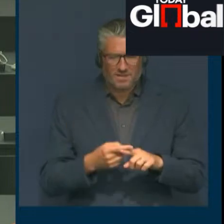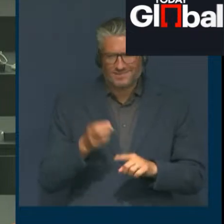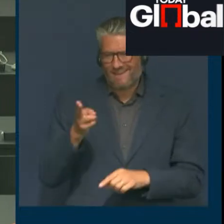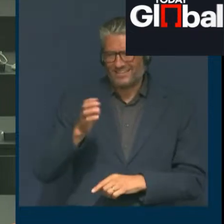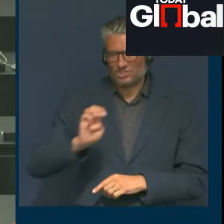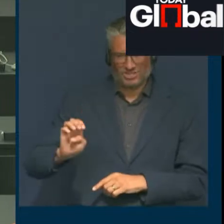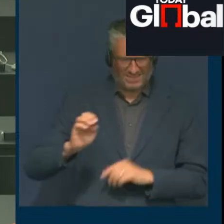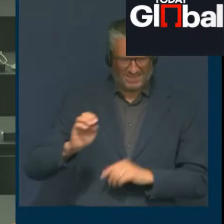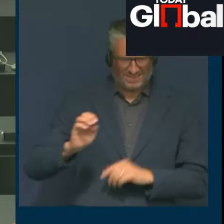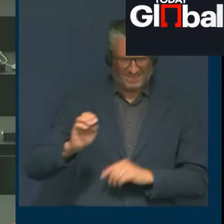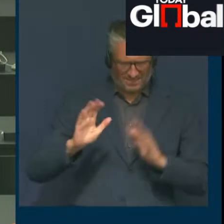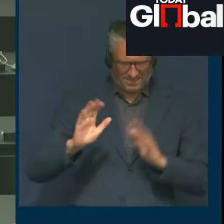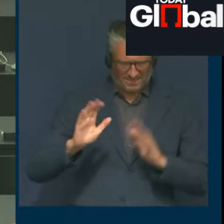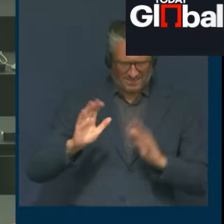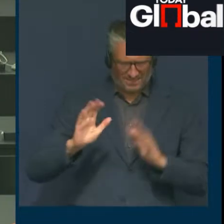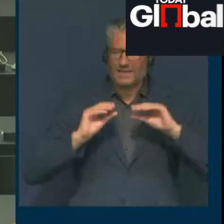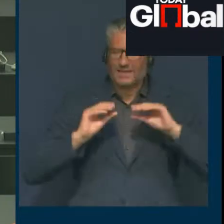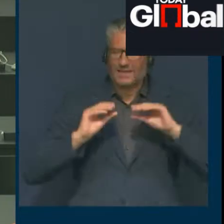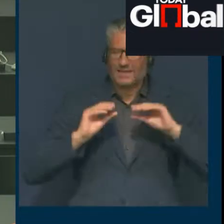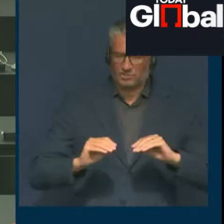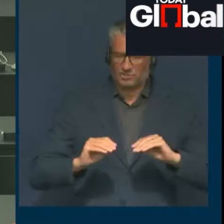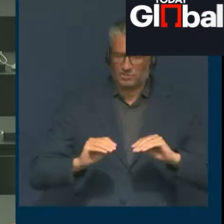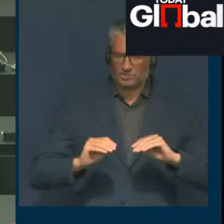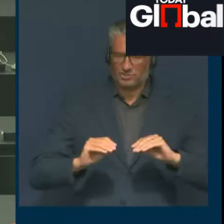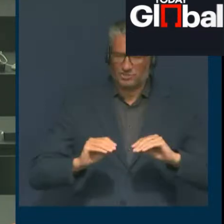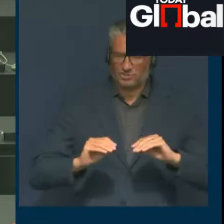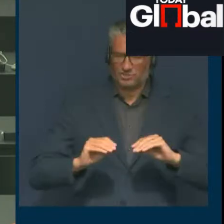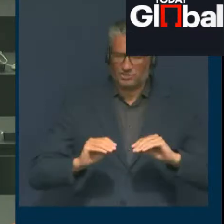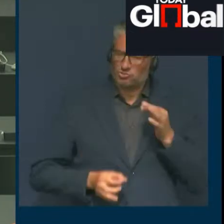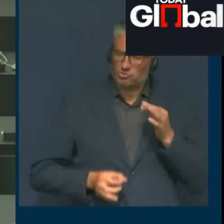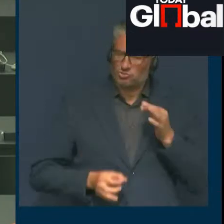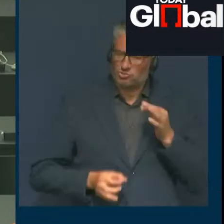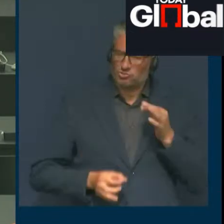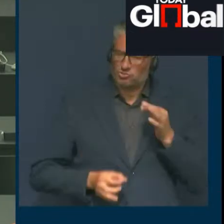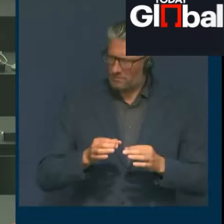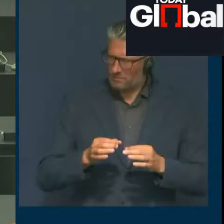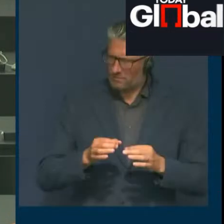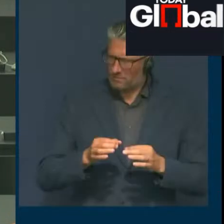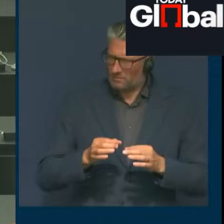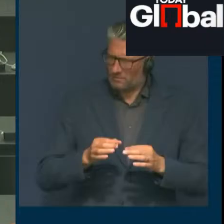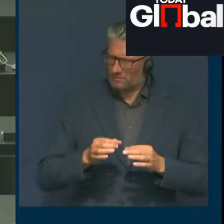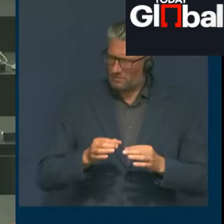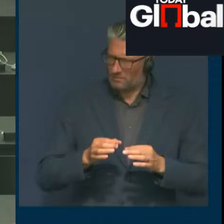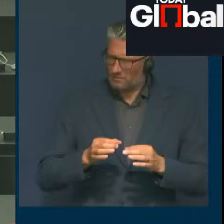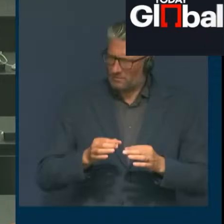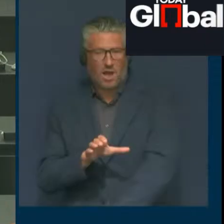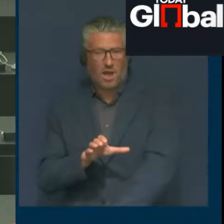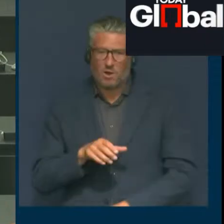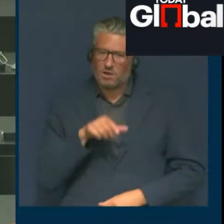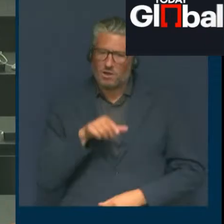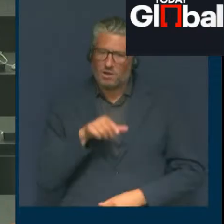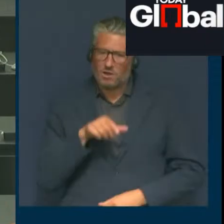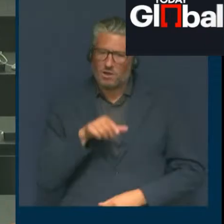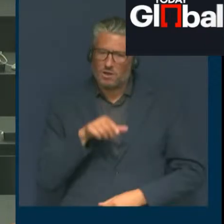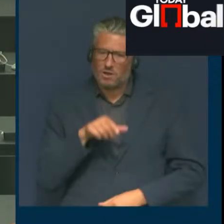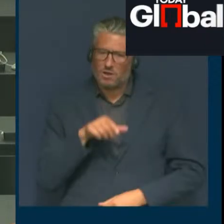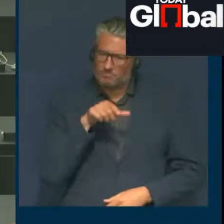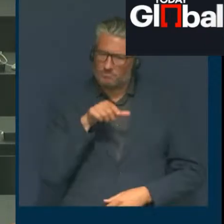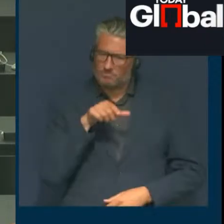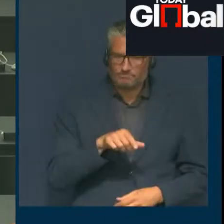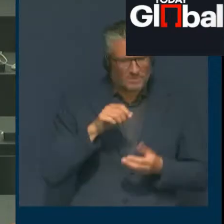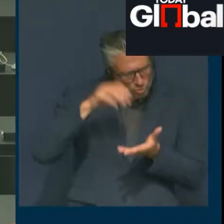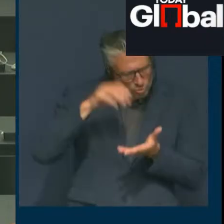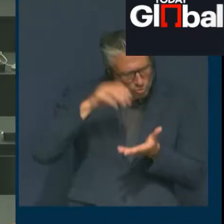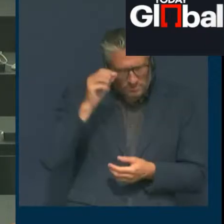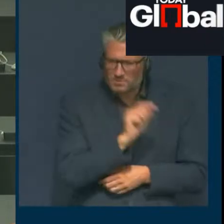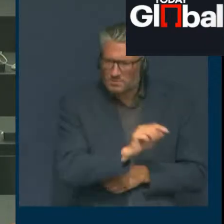2024-2030 in order to empower students with disabilities in a number of initiatives to improve